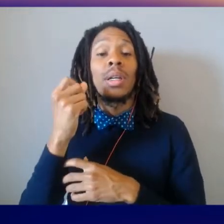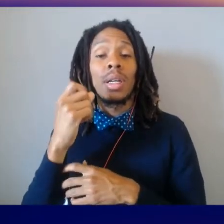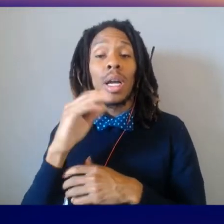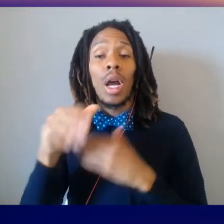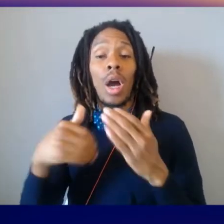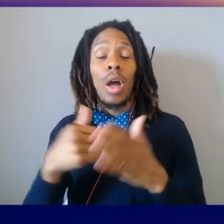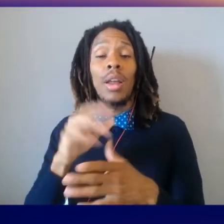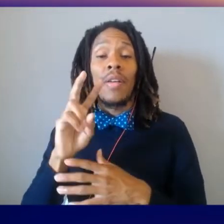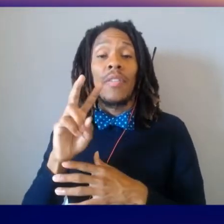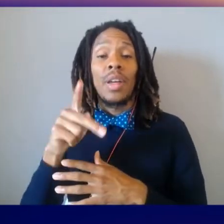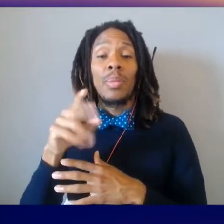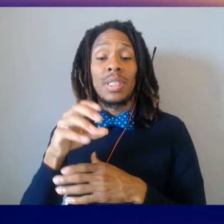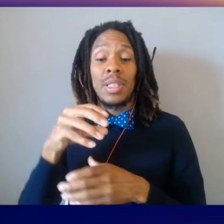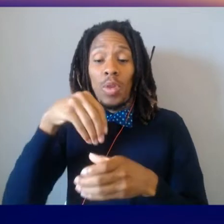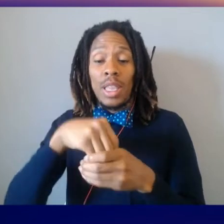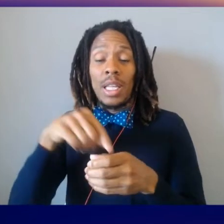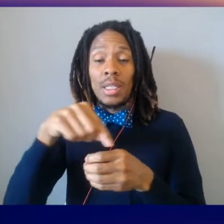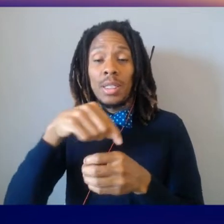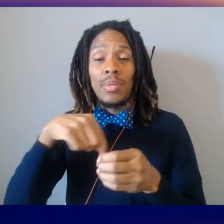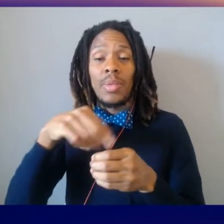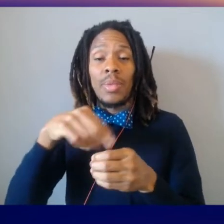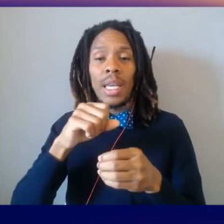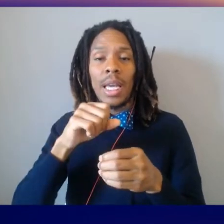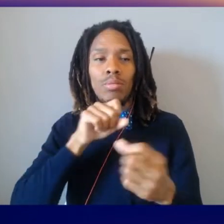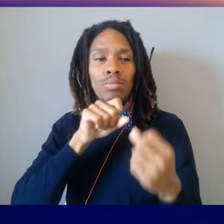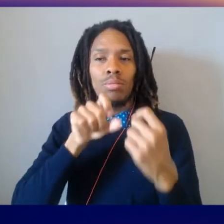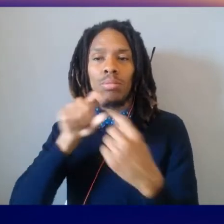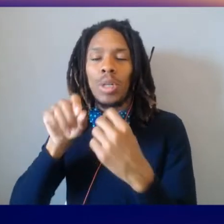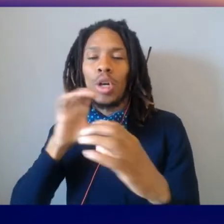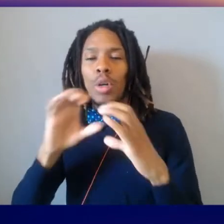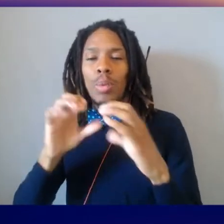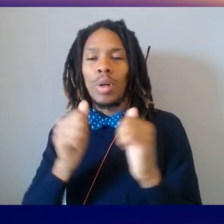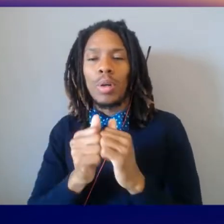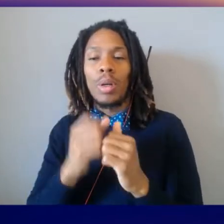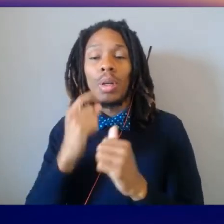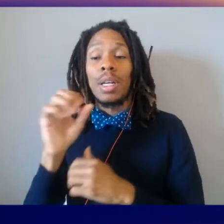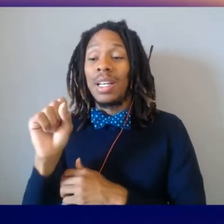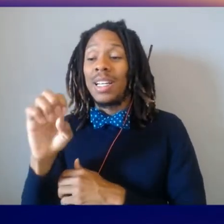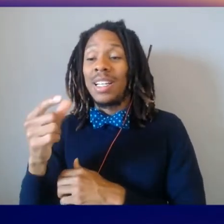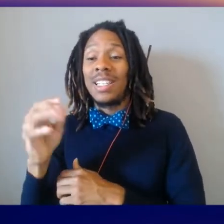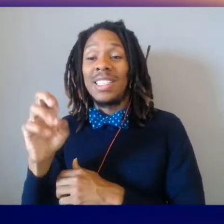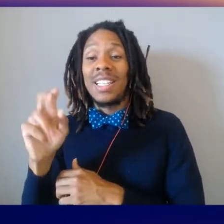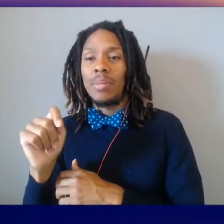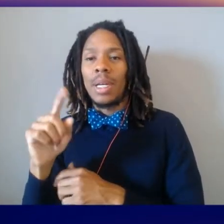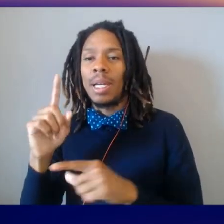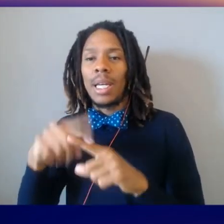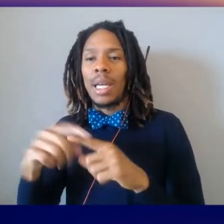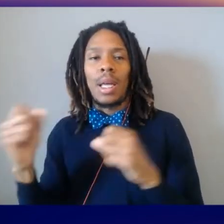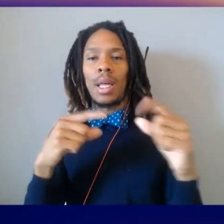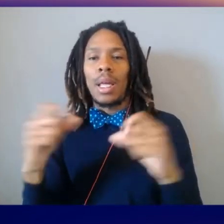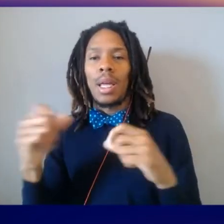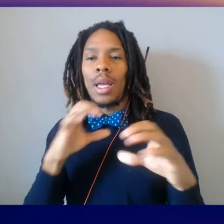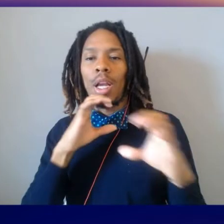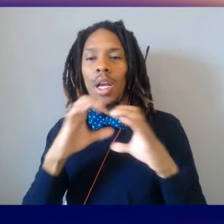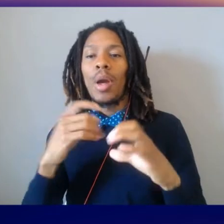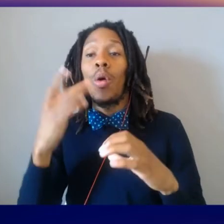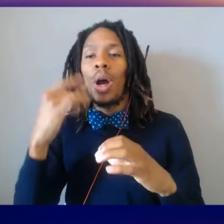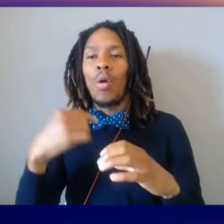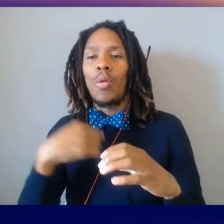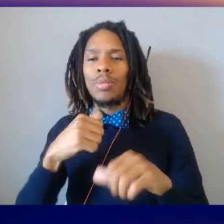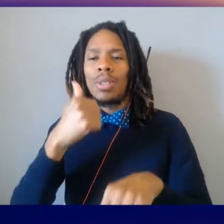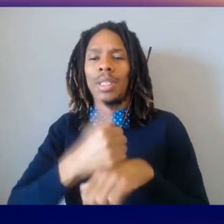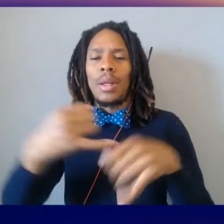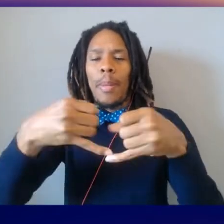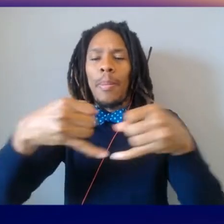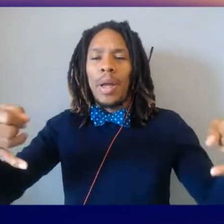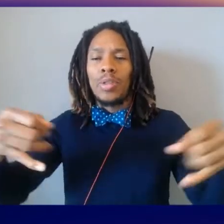VPCs within a segment can communicate with each other, but the segments cannot talk to each other. So that's the security boundary we create. Typically